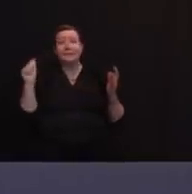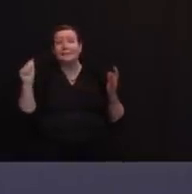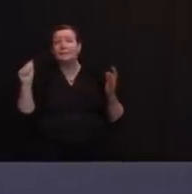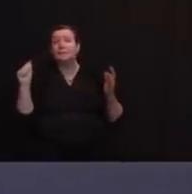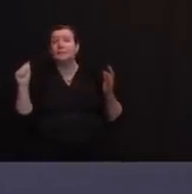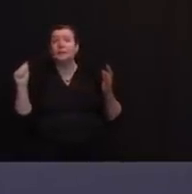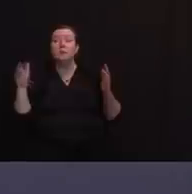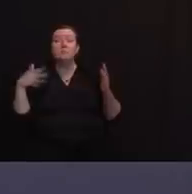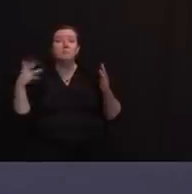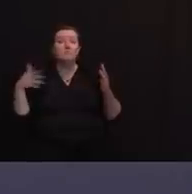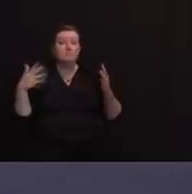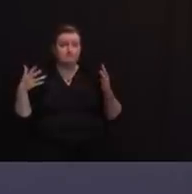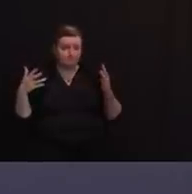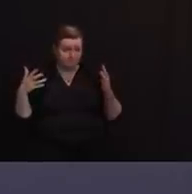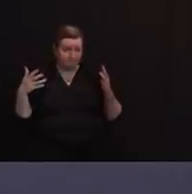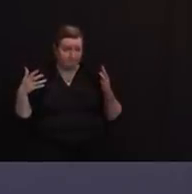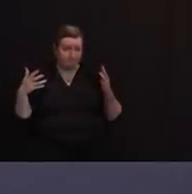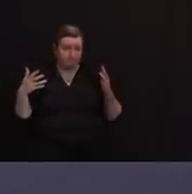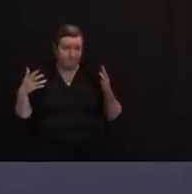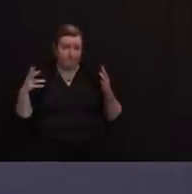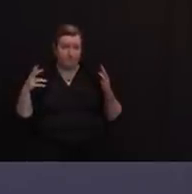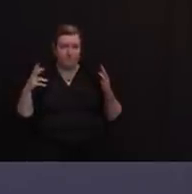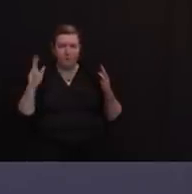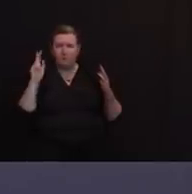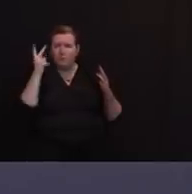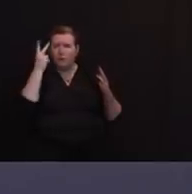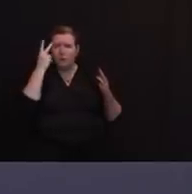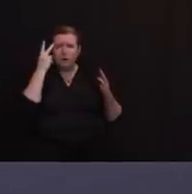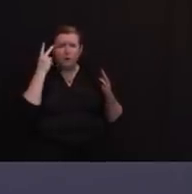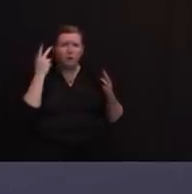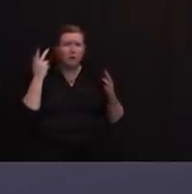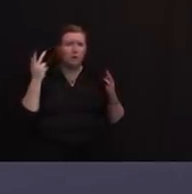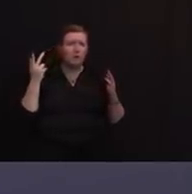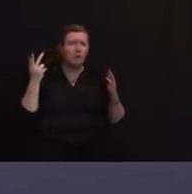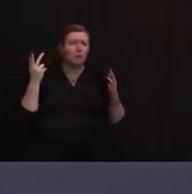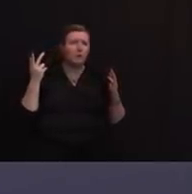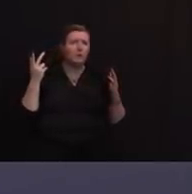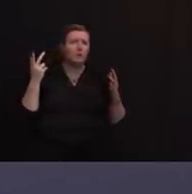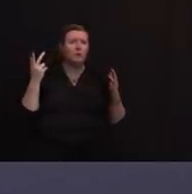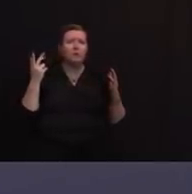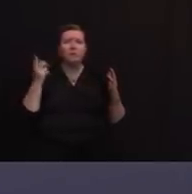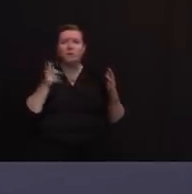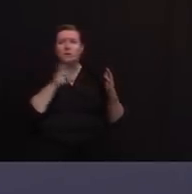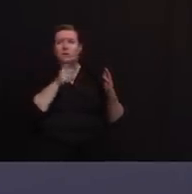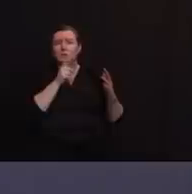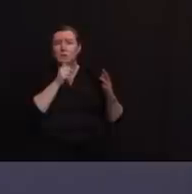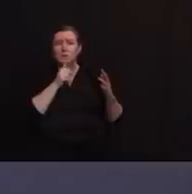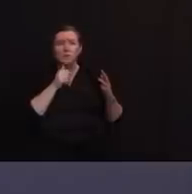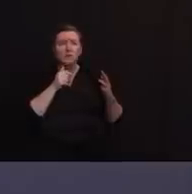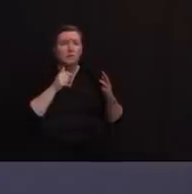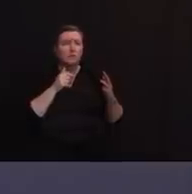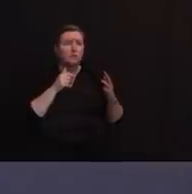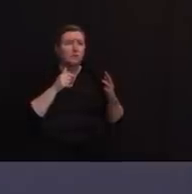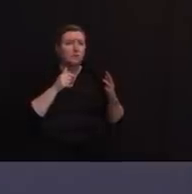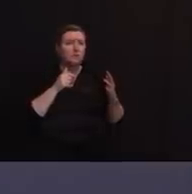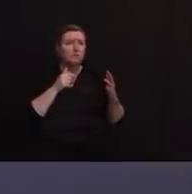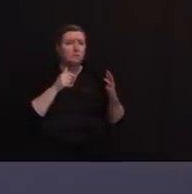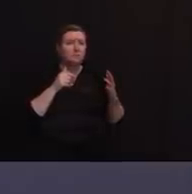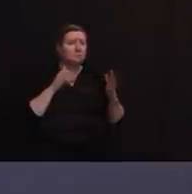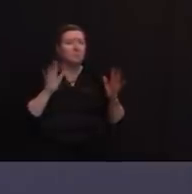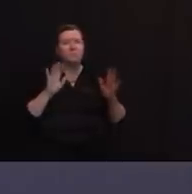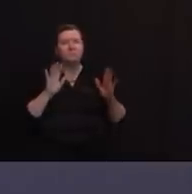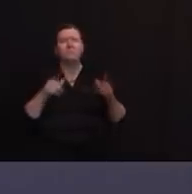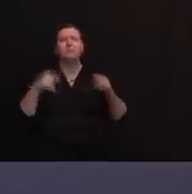bat. So that's a premise of the question, which is actually not true. There are no elected officials who are eligible unless